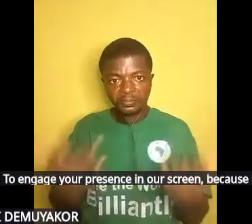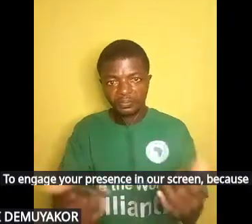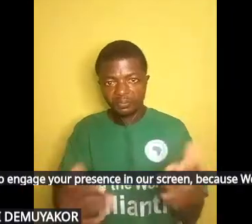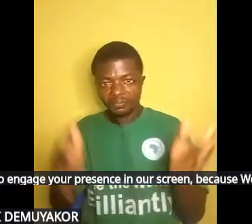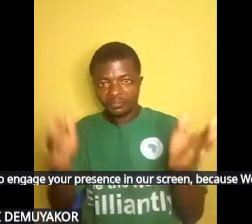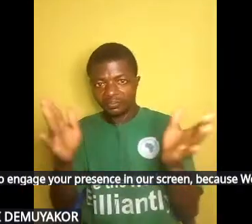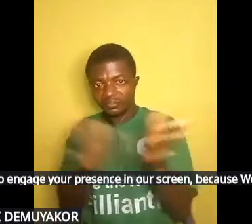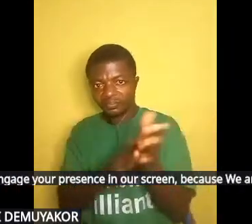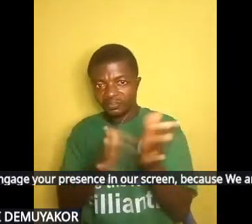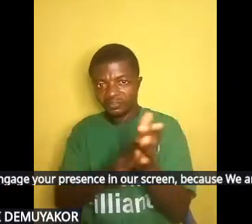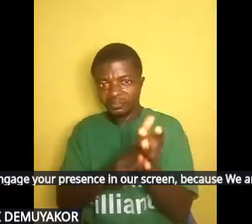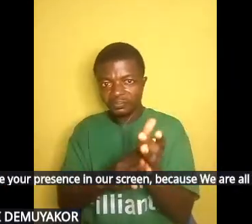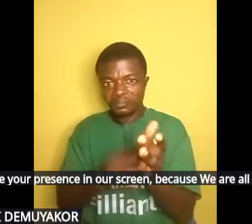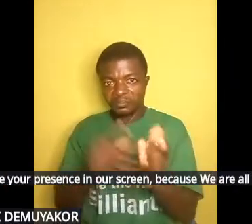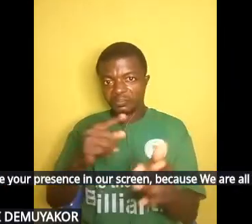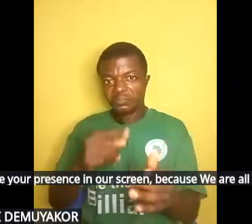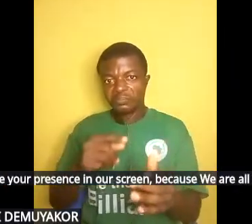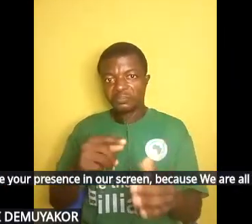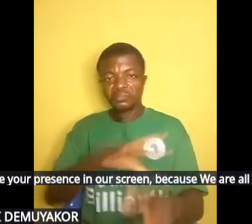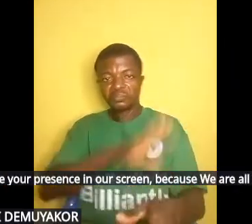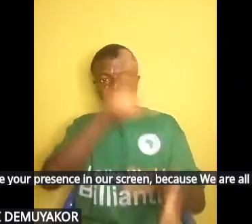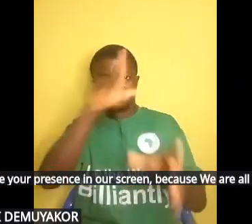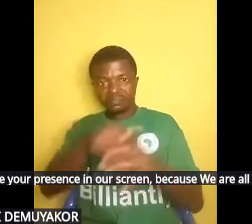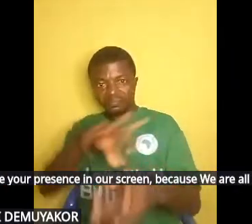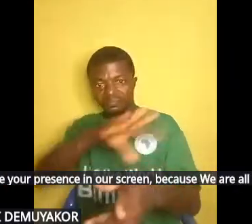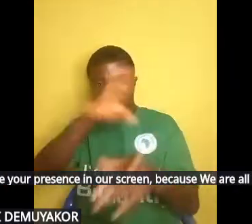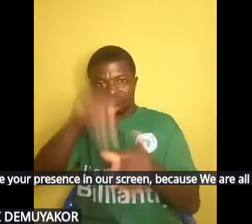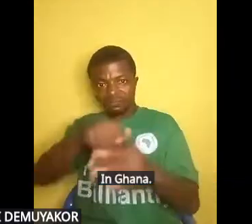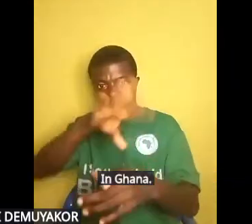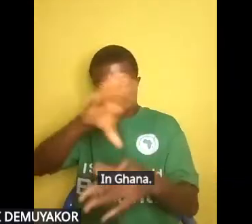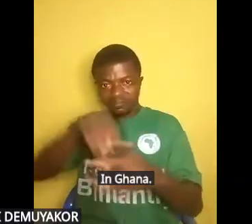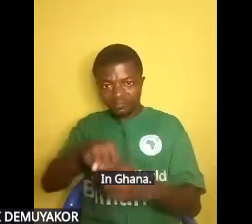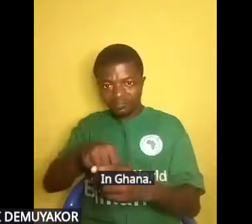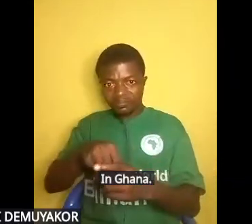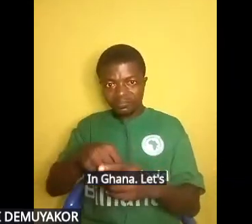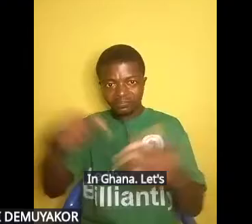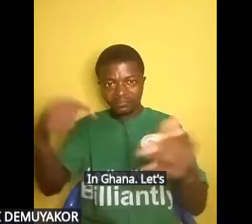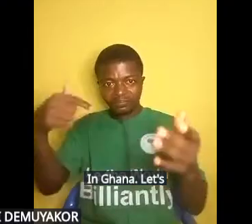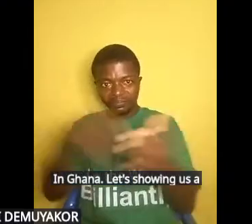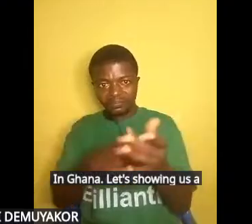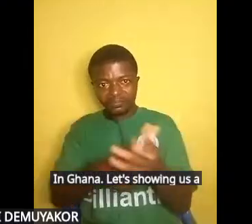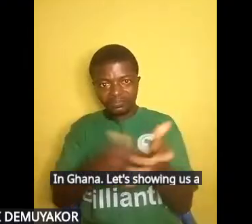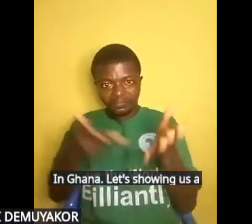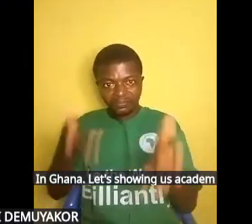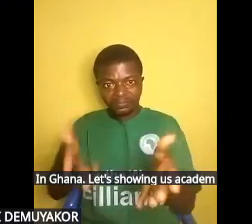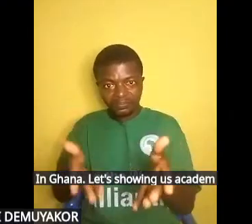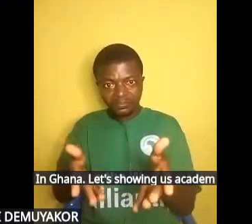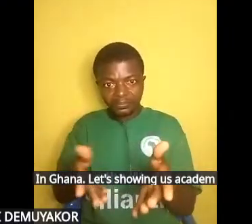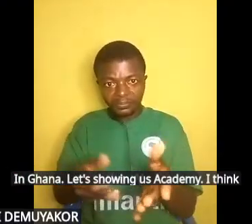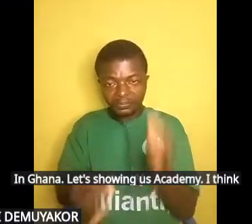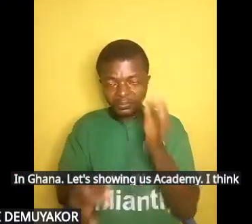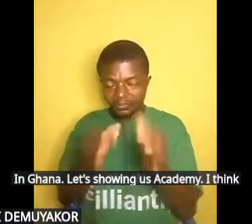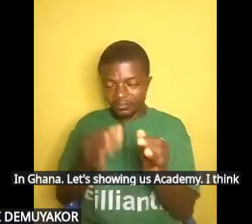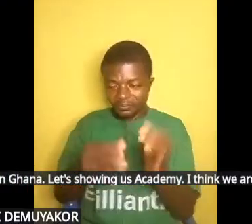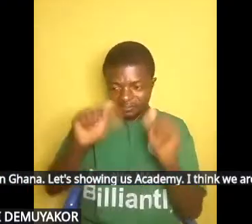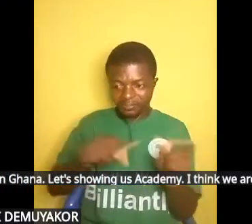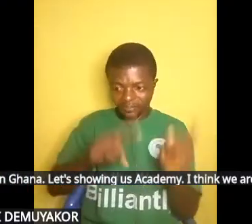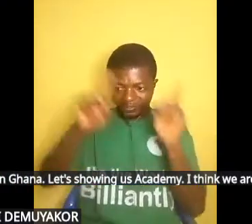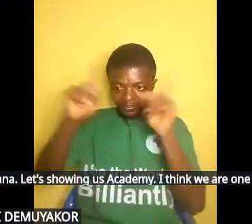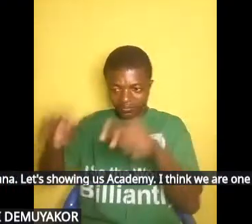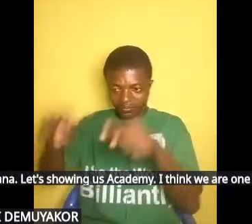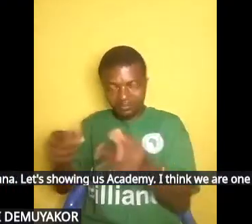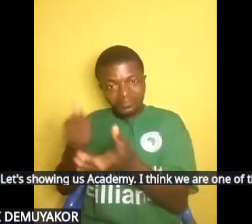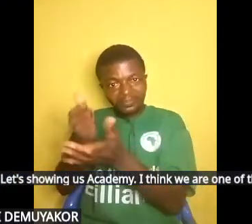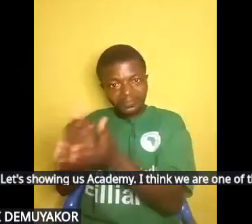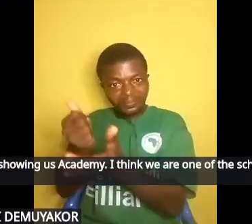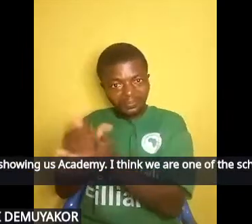all inclusive in Ghana, Little Angels Academy. I think we are one of the schools with